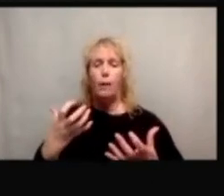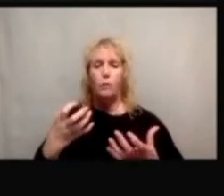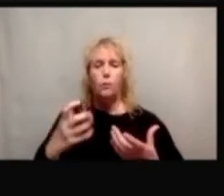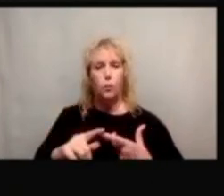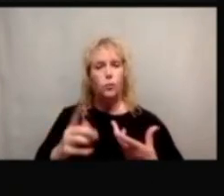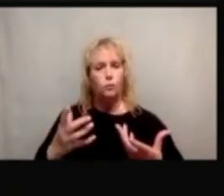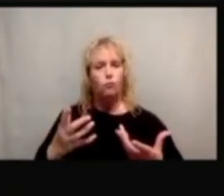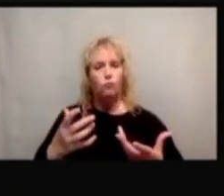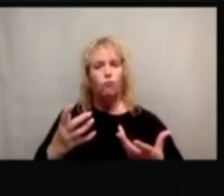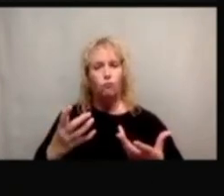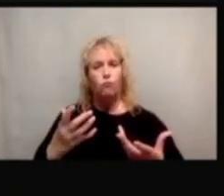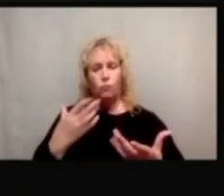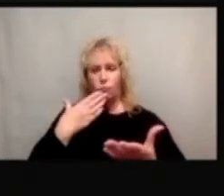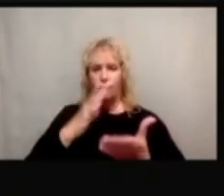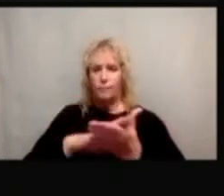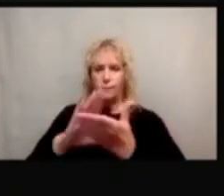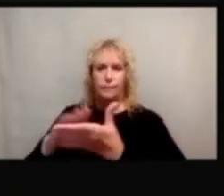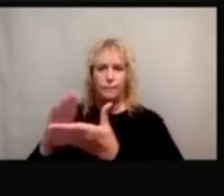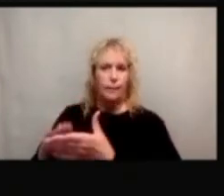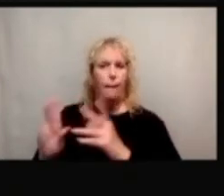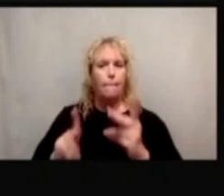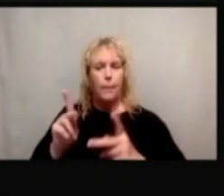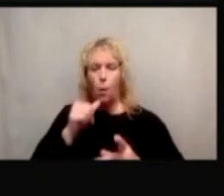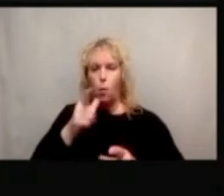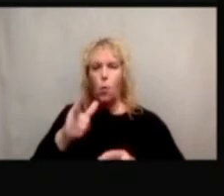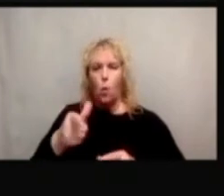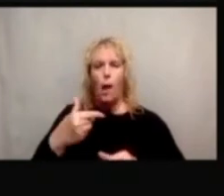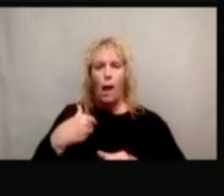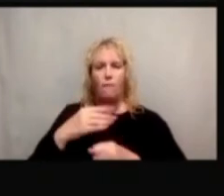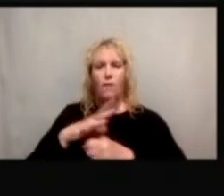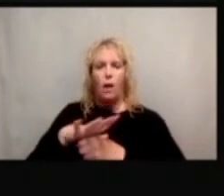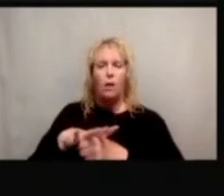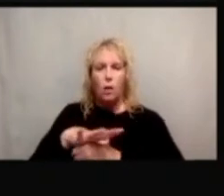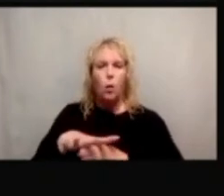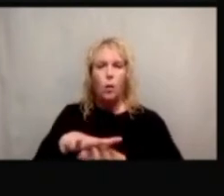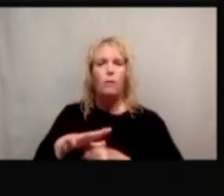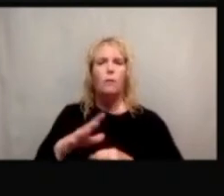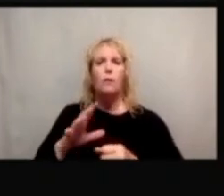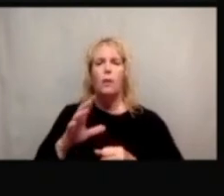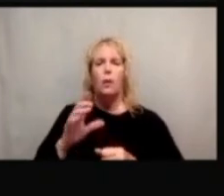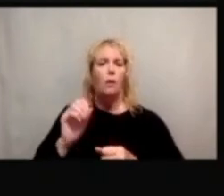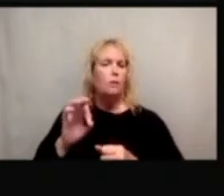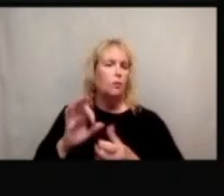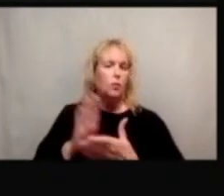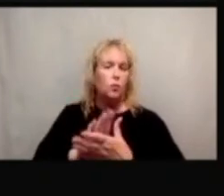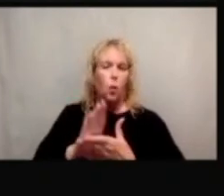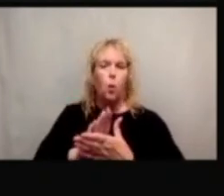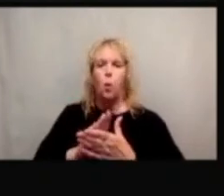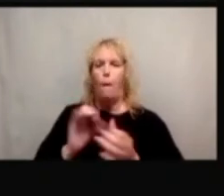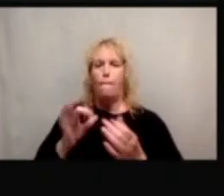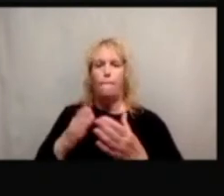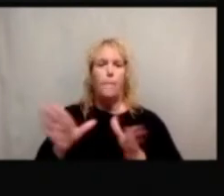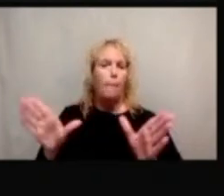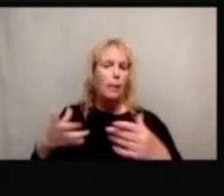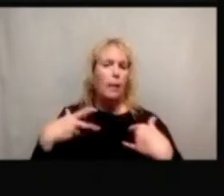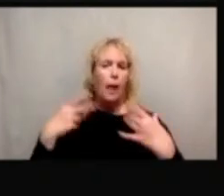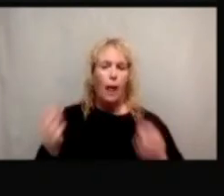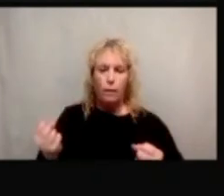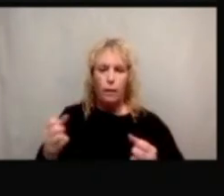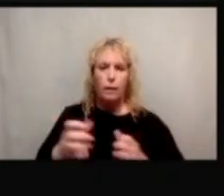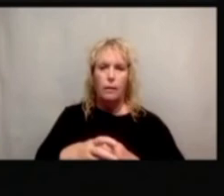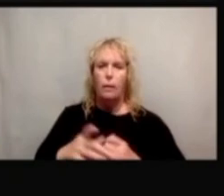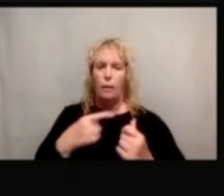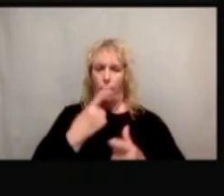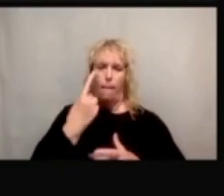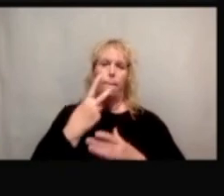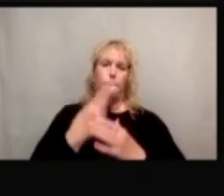who are in locations that have either a school or program of public health. So in both of the talks, it came